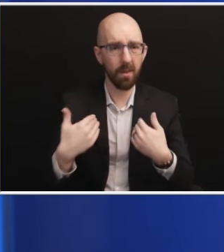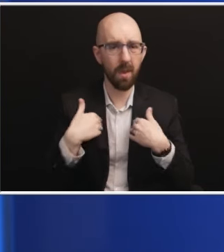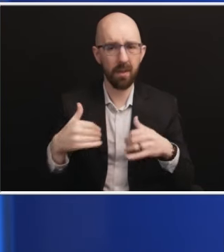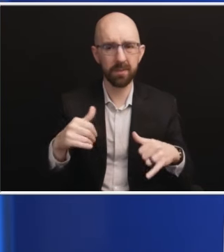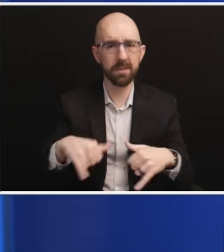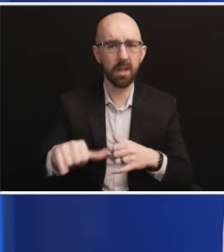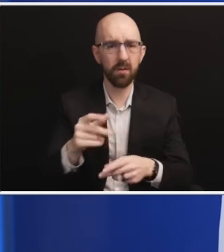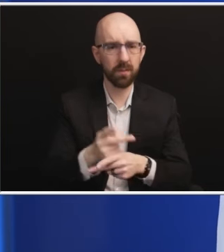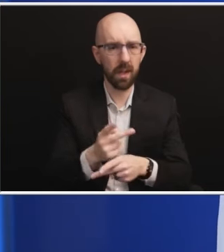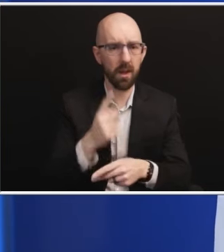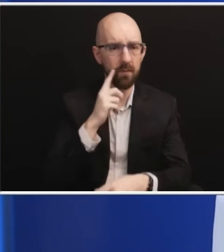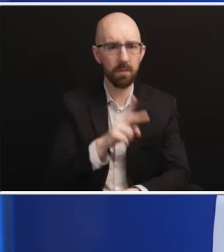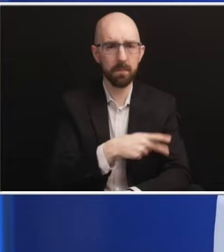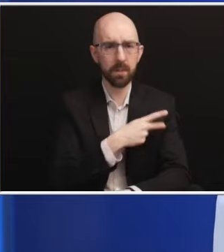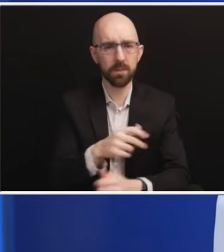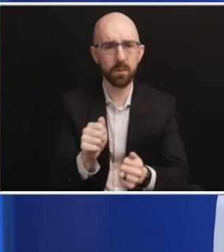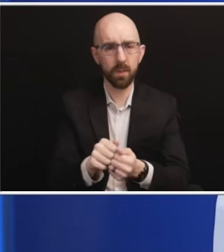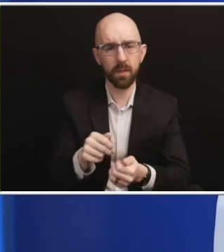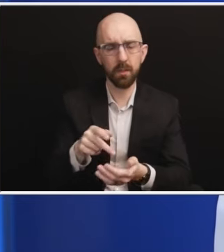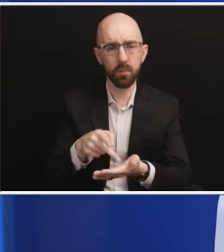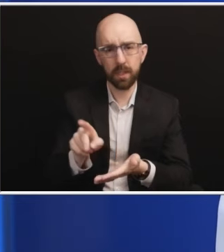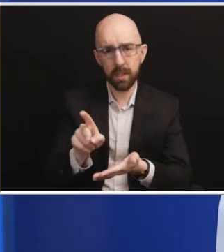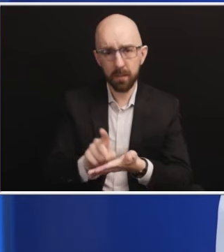with relapsed or